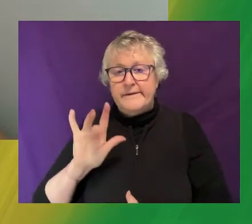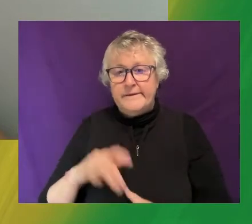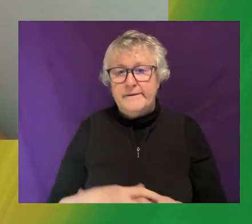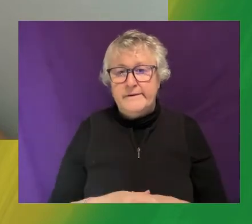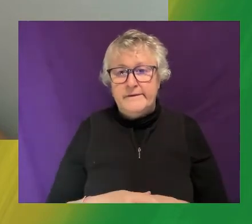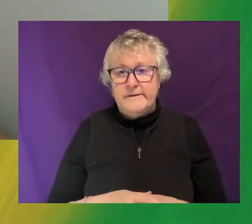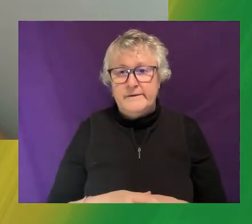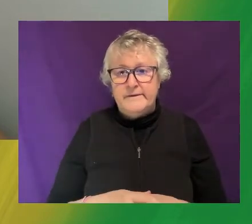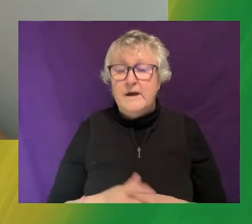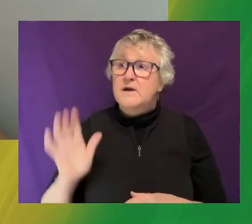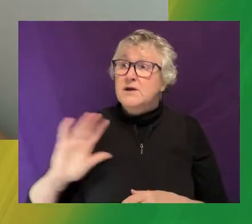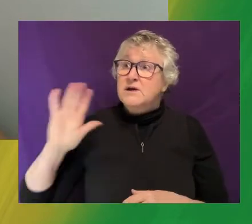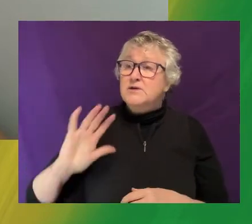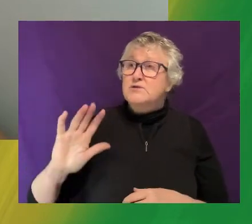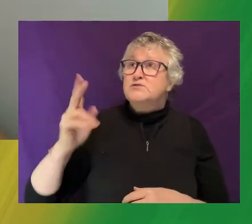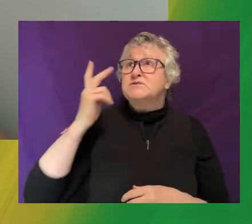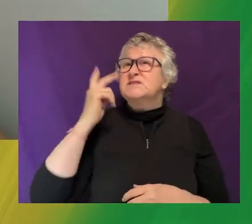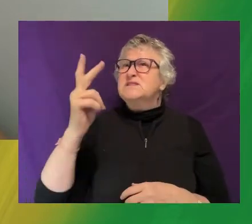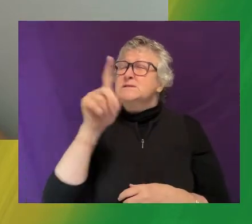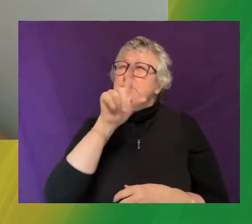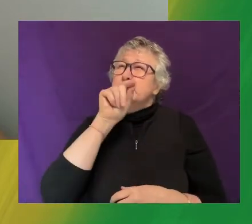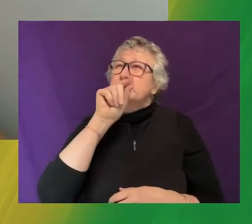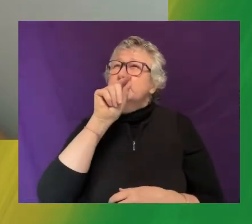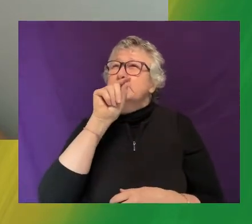relying alone on their wings to soar.